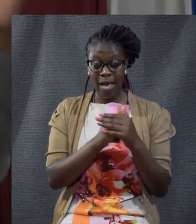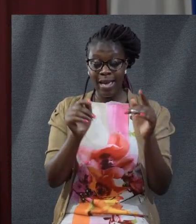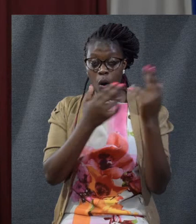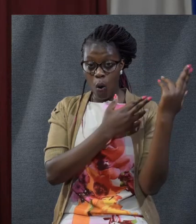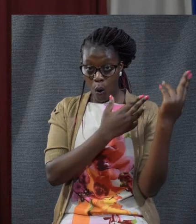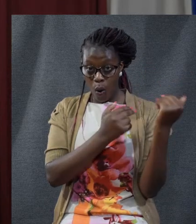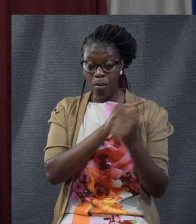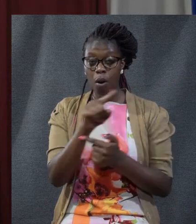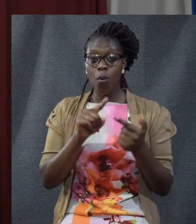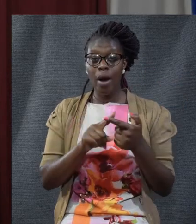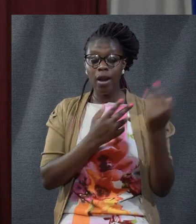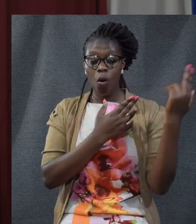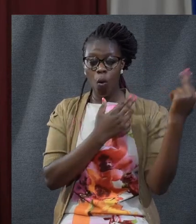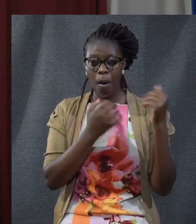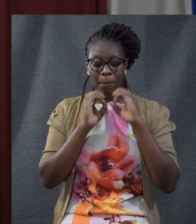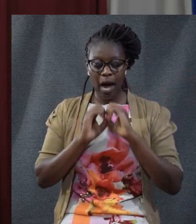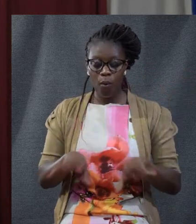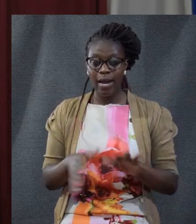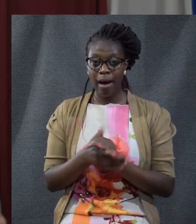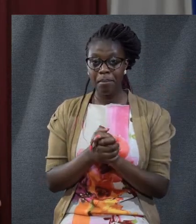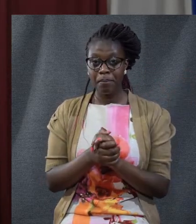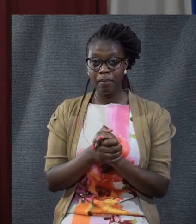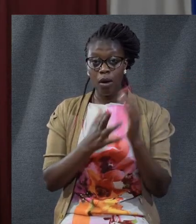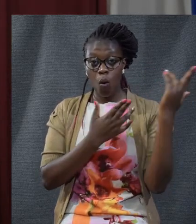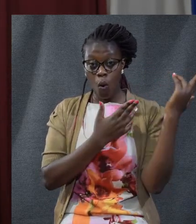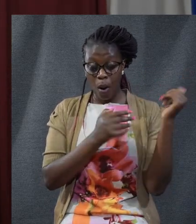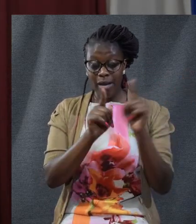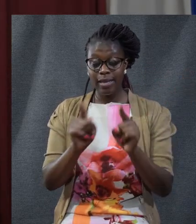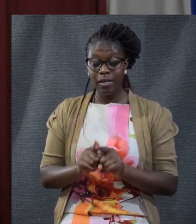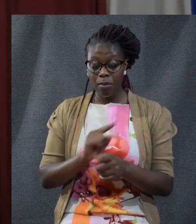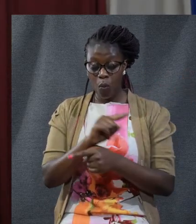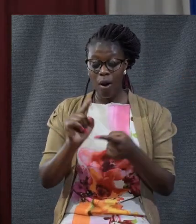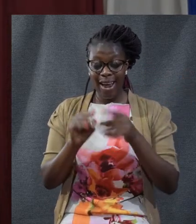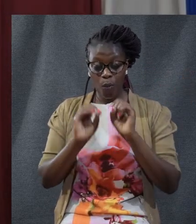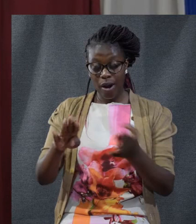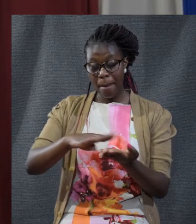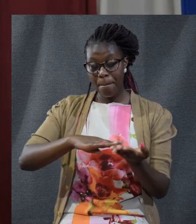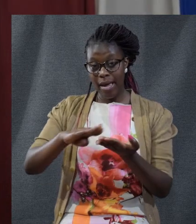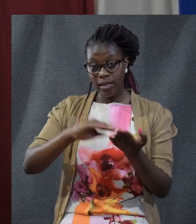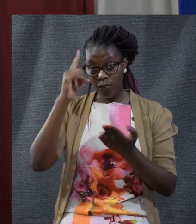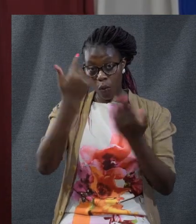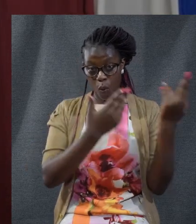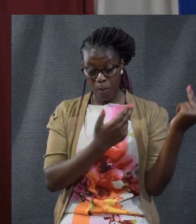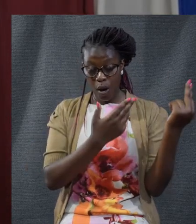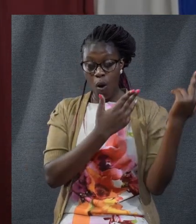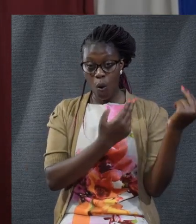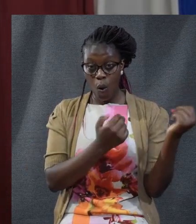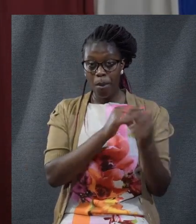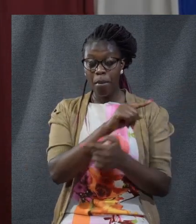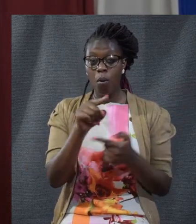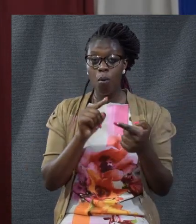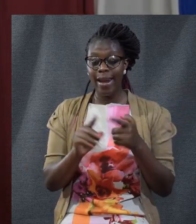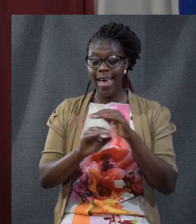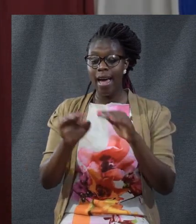hope even when hope is down. Hope even when there is no foundation for hope. Hope even